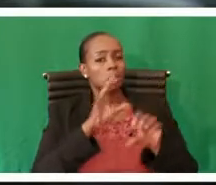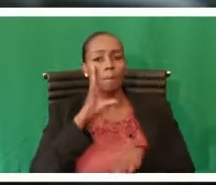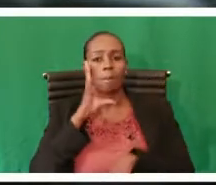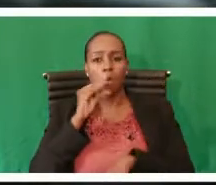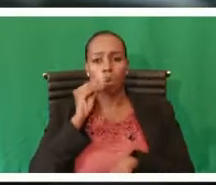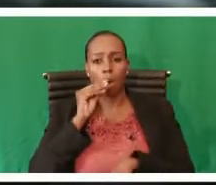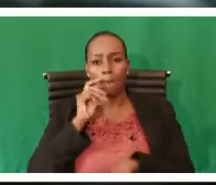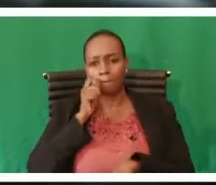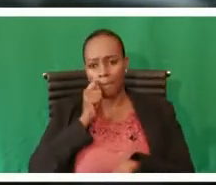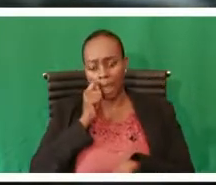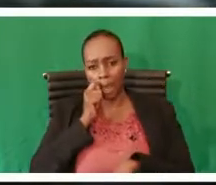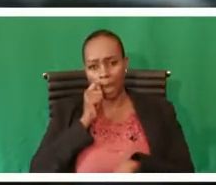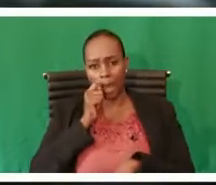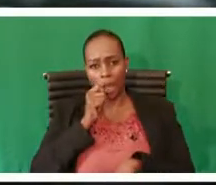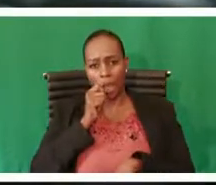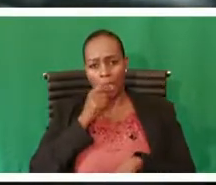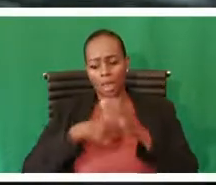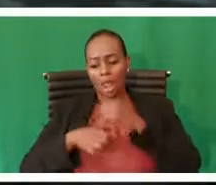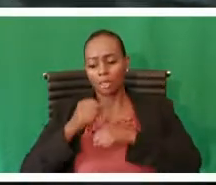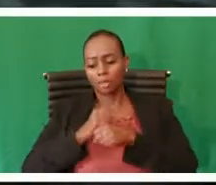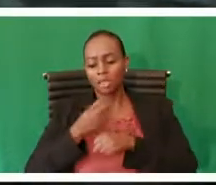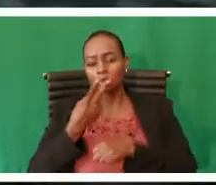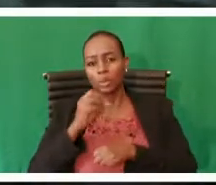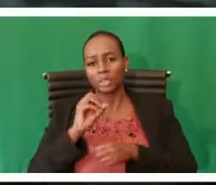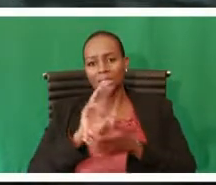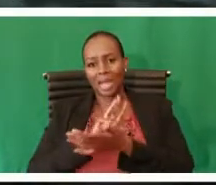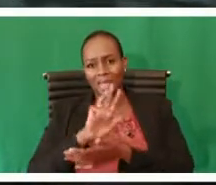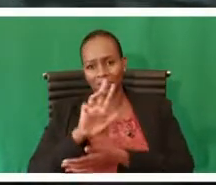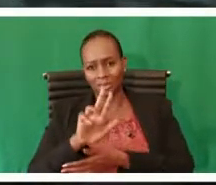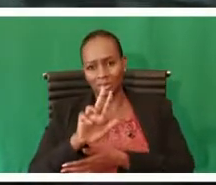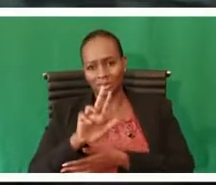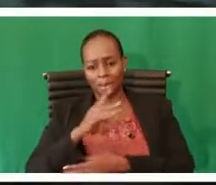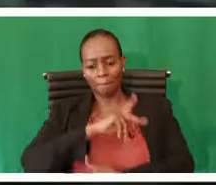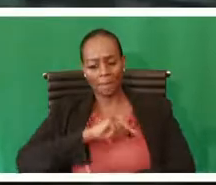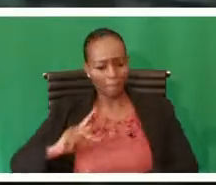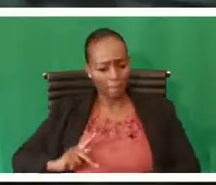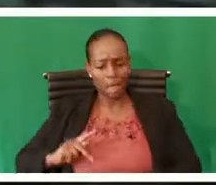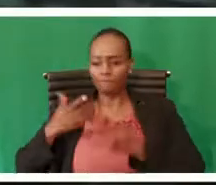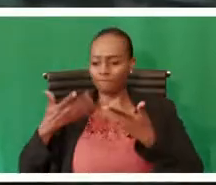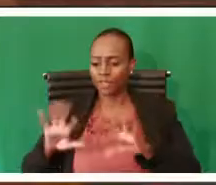in 2019 had a big conversation with